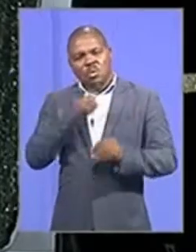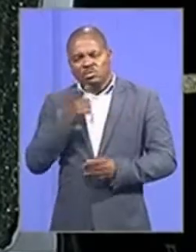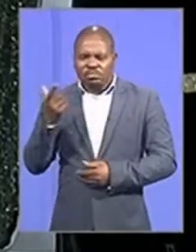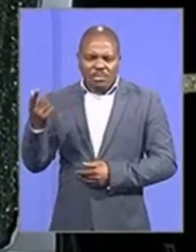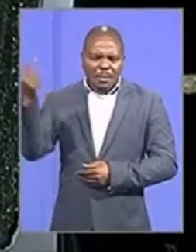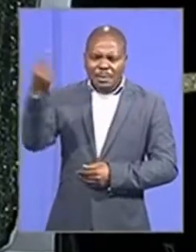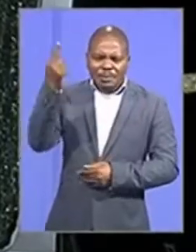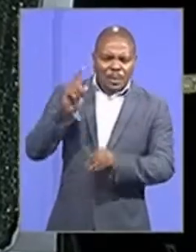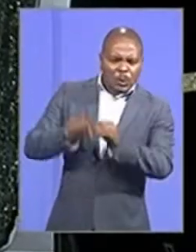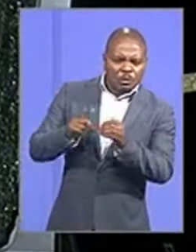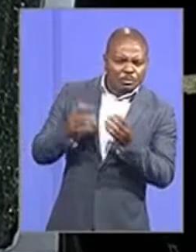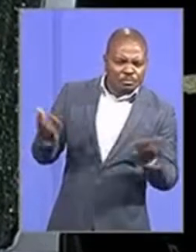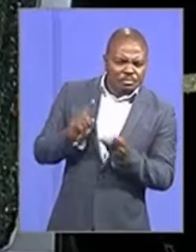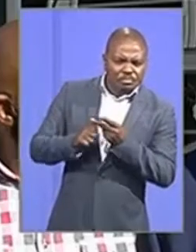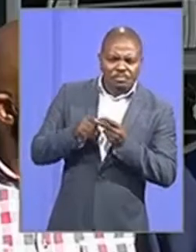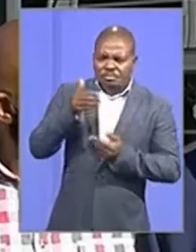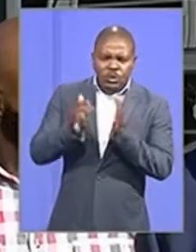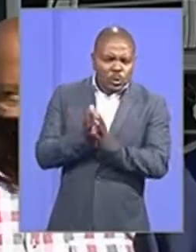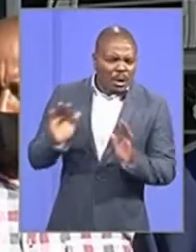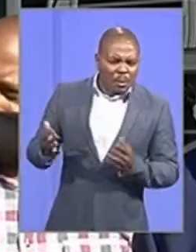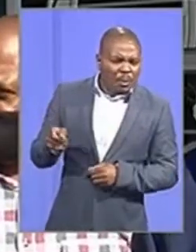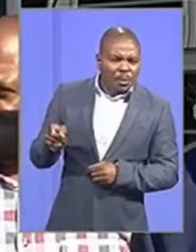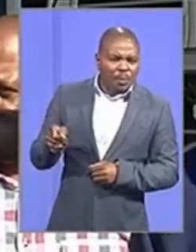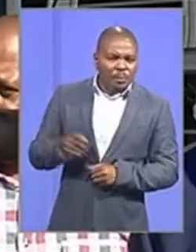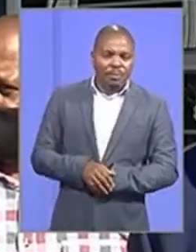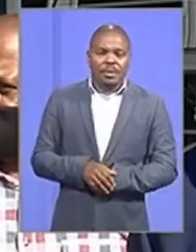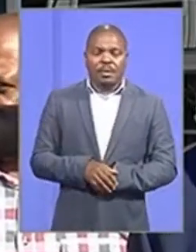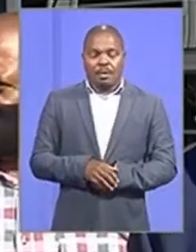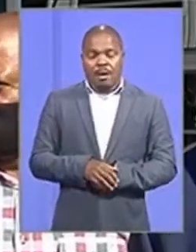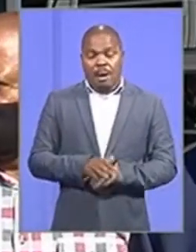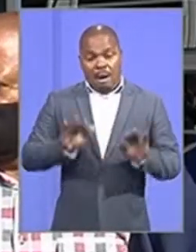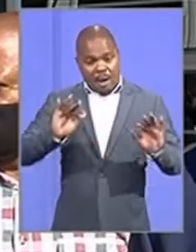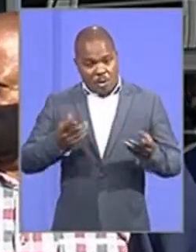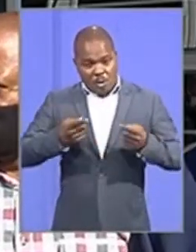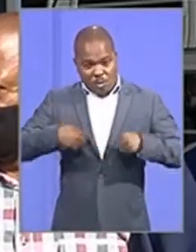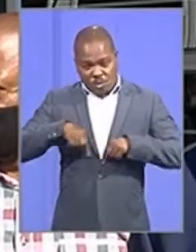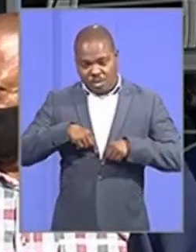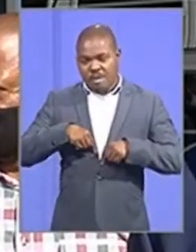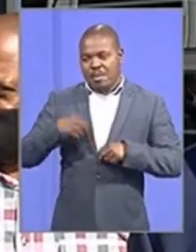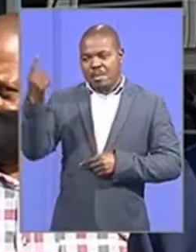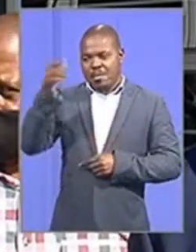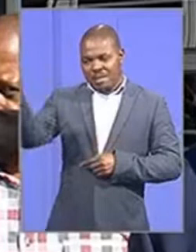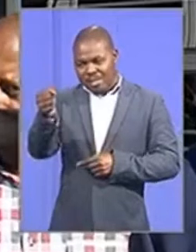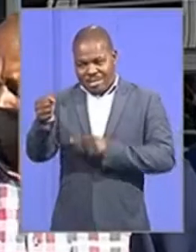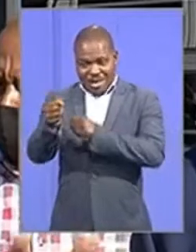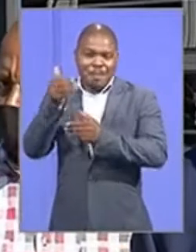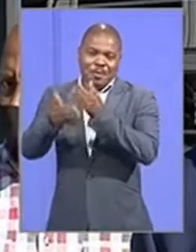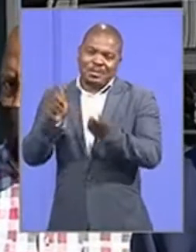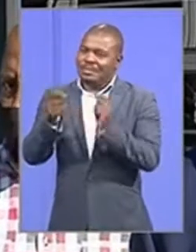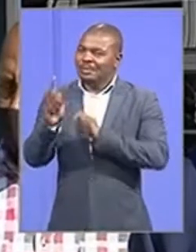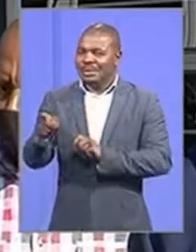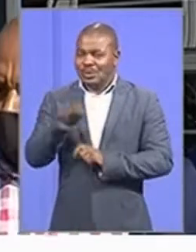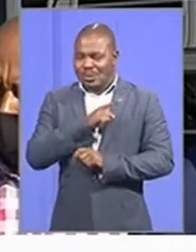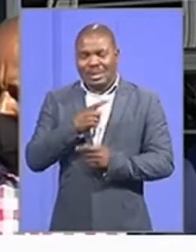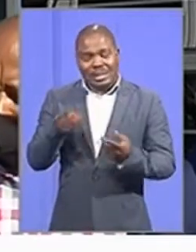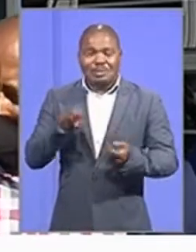tsa mogokgo le ka tsamaiso ya sekolo. The manner that we appoint principals must change because the current format is creating problems for all of